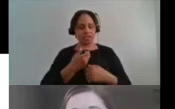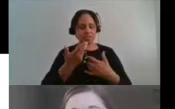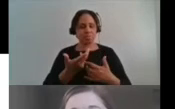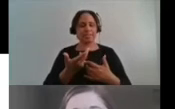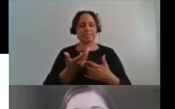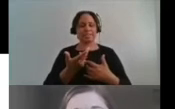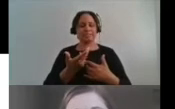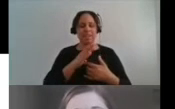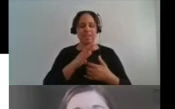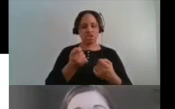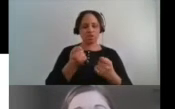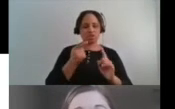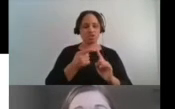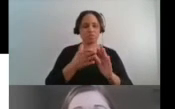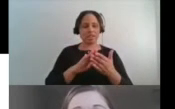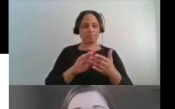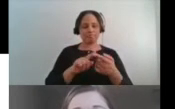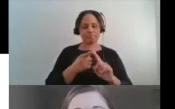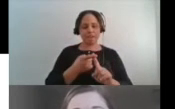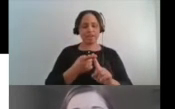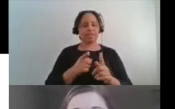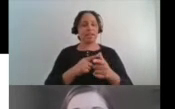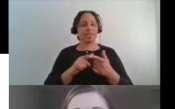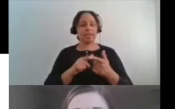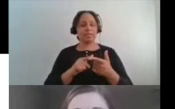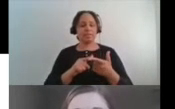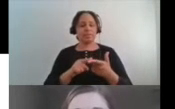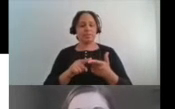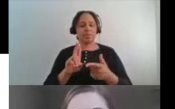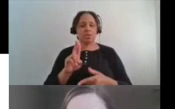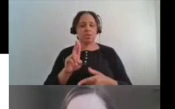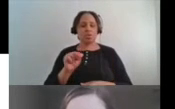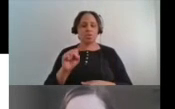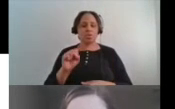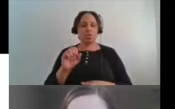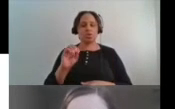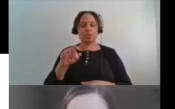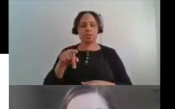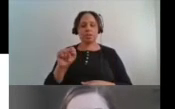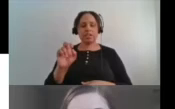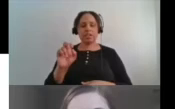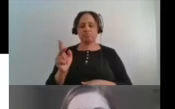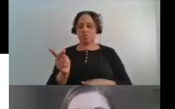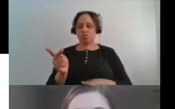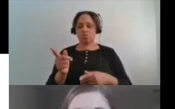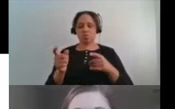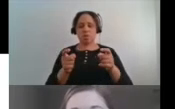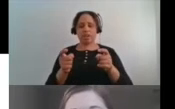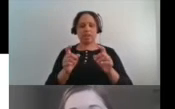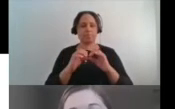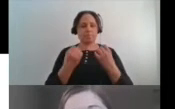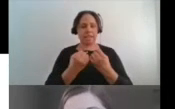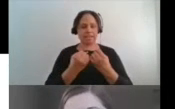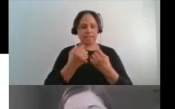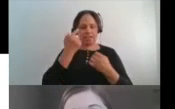can connect you with those people. And then UNOS and OPTN are the regulating bodies for transplant in the United States, and so they